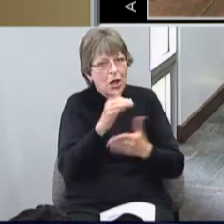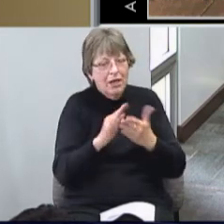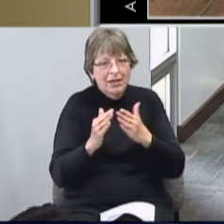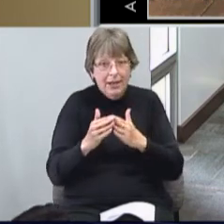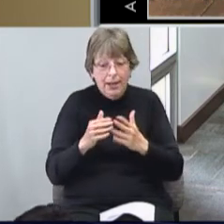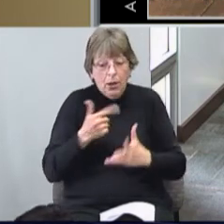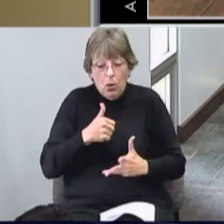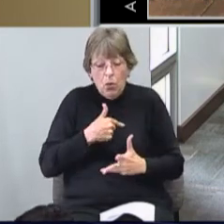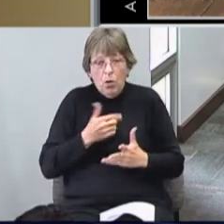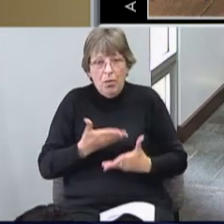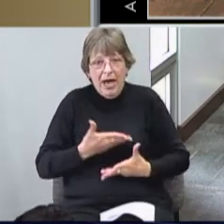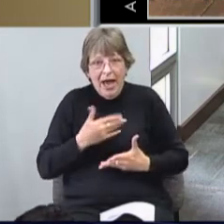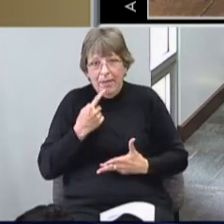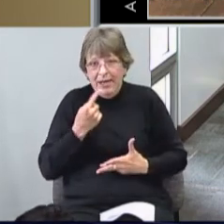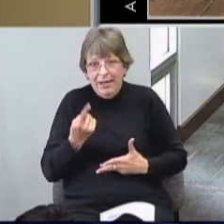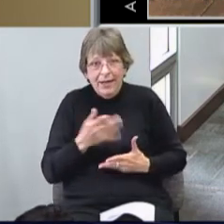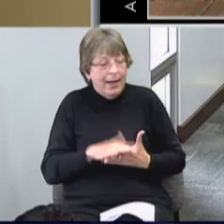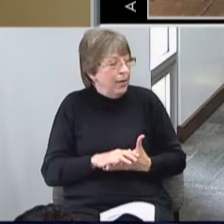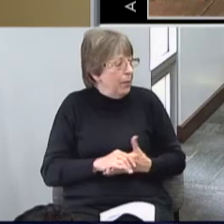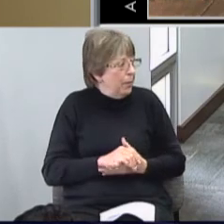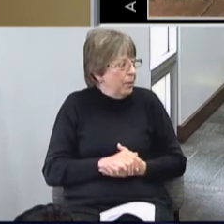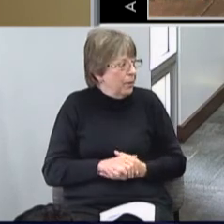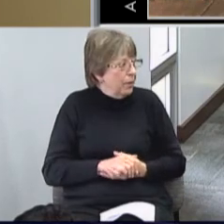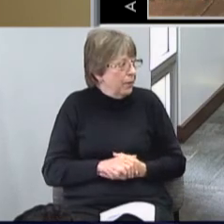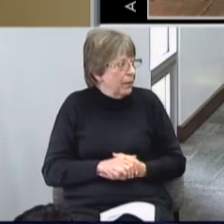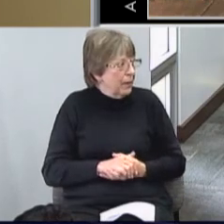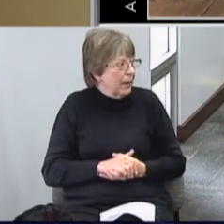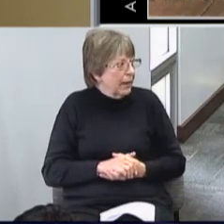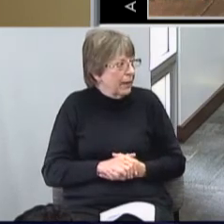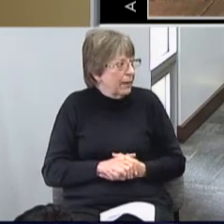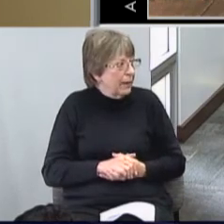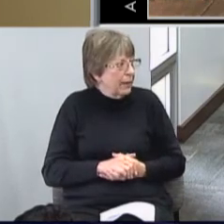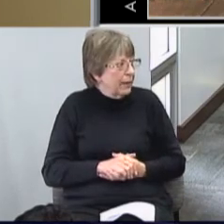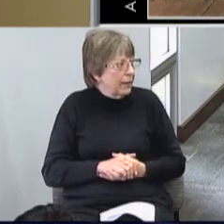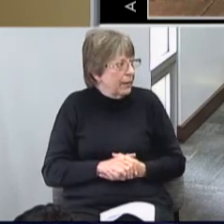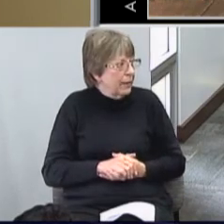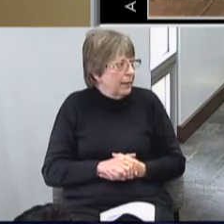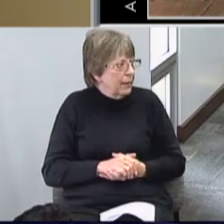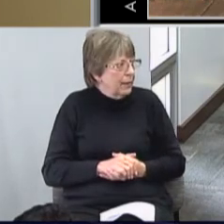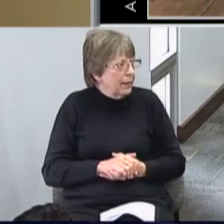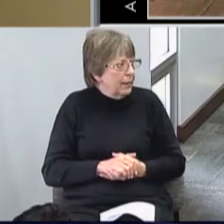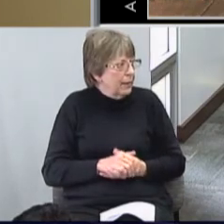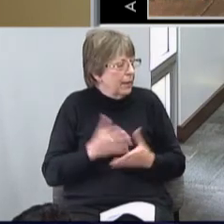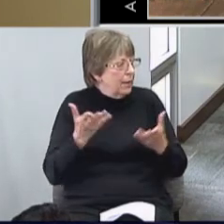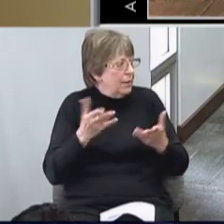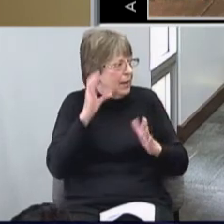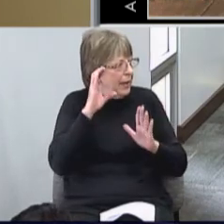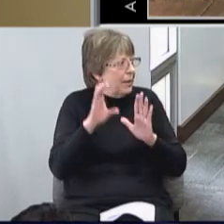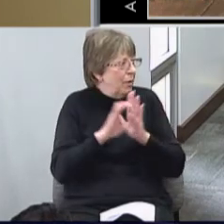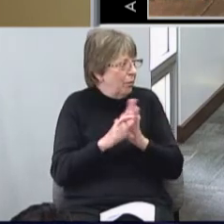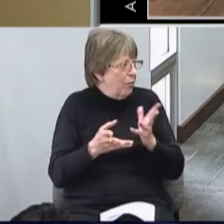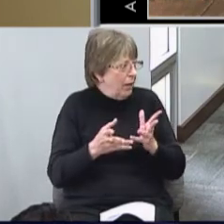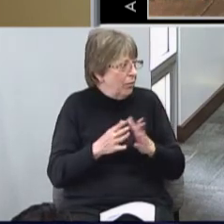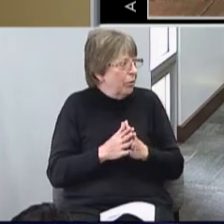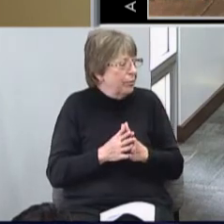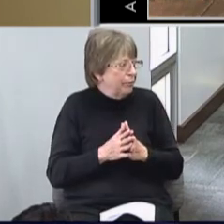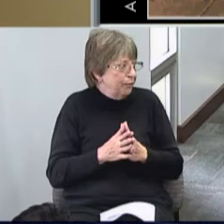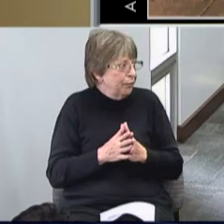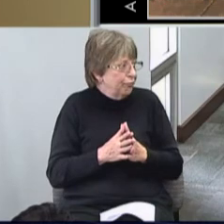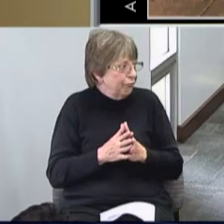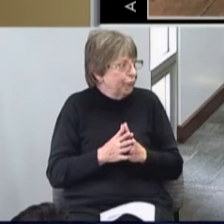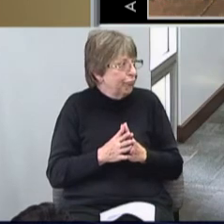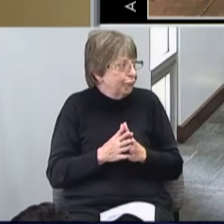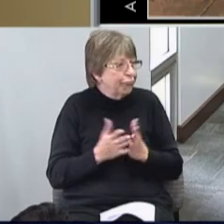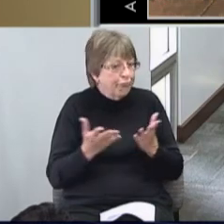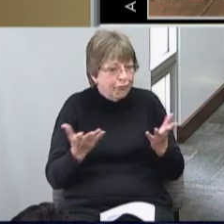know. We do have this information on our website as well. So here's a photo that the applicant took